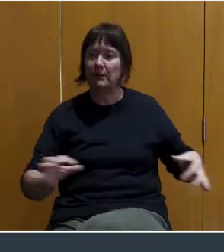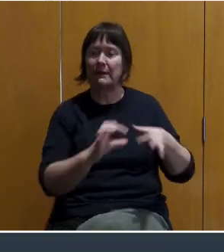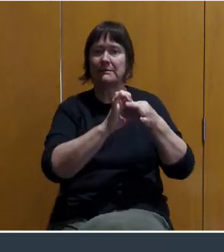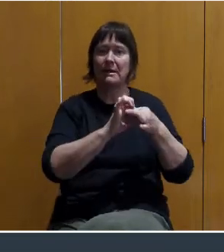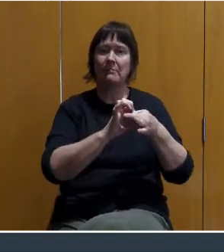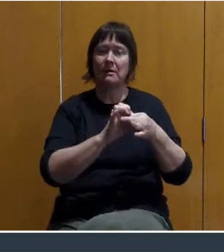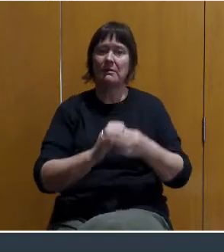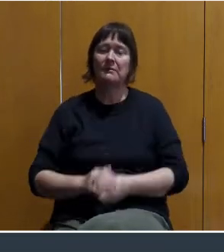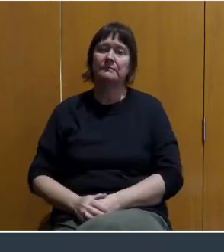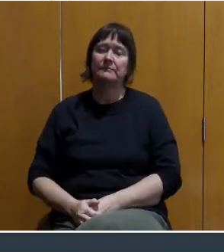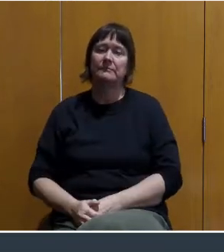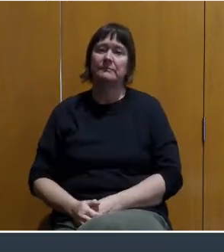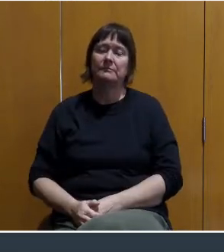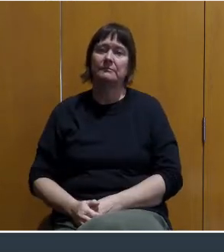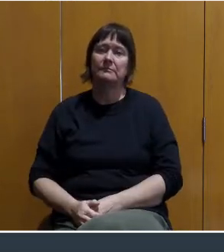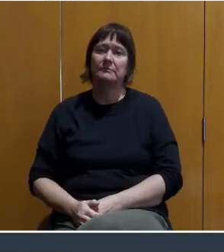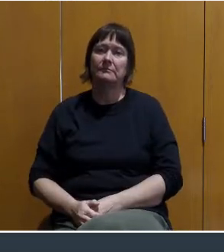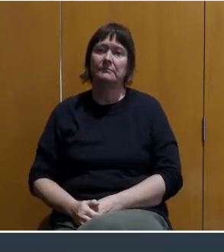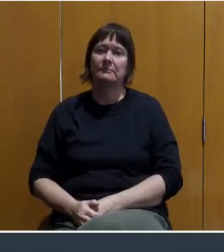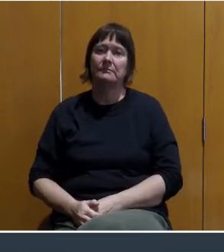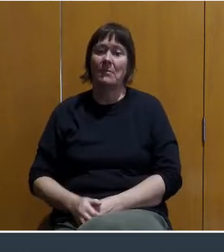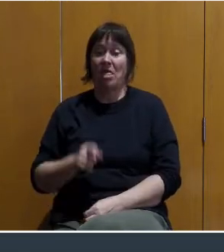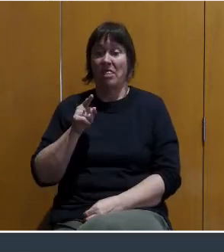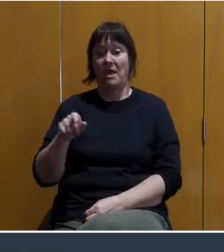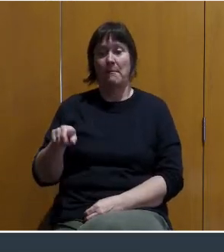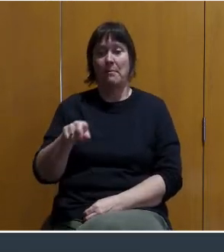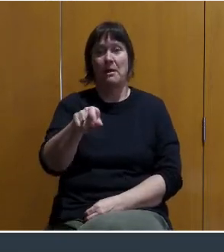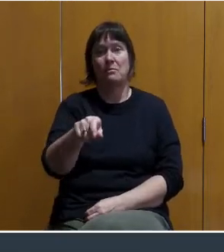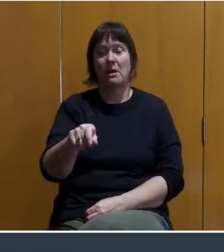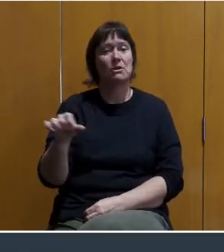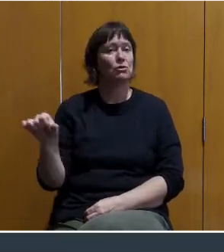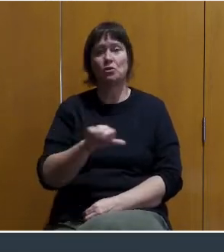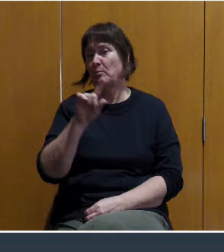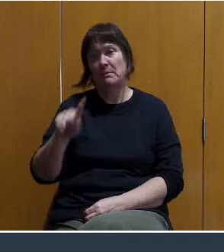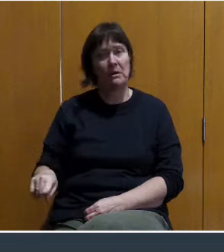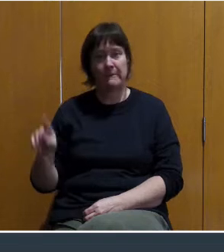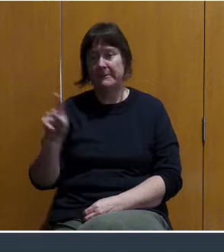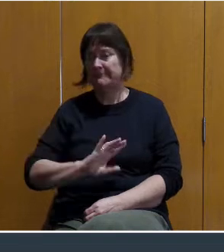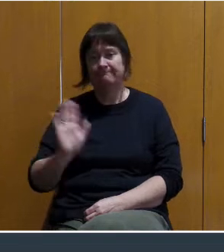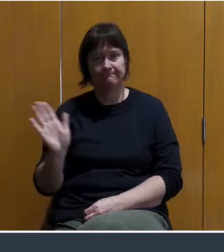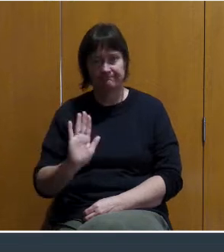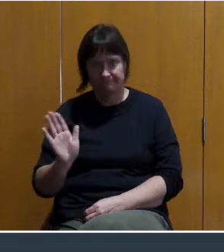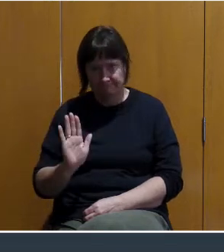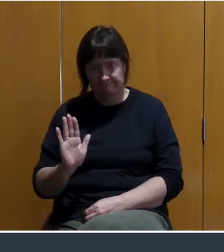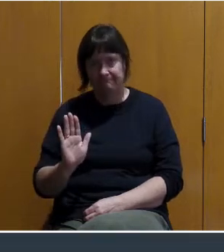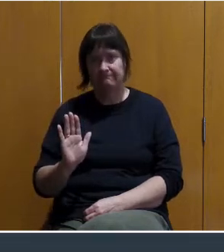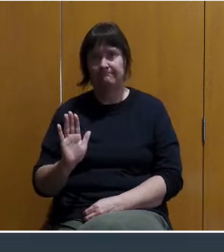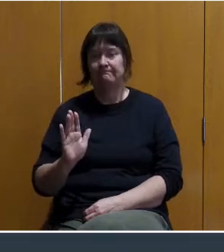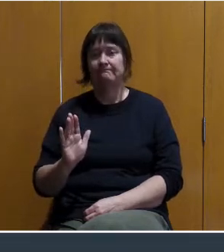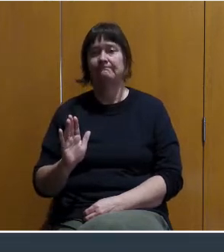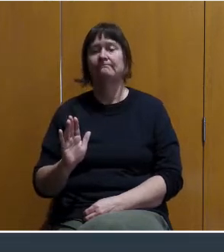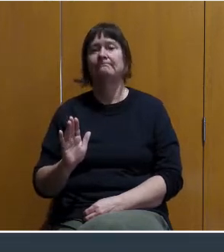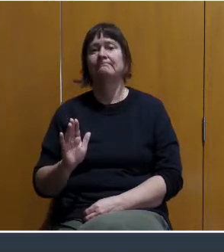So, in short, I'm saying that stretch of pathway should not be a prohibited area. There should be a carve-out so it remains